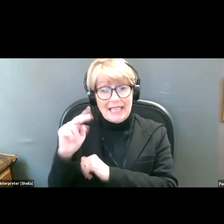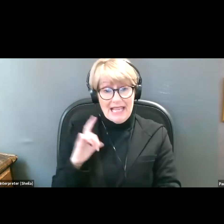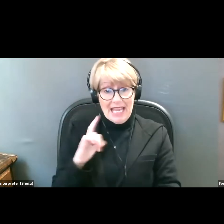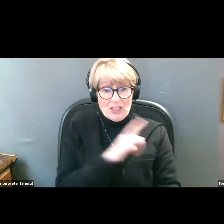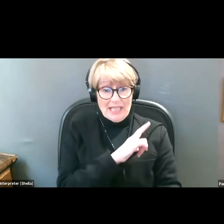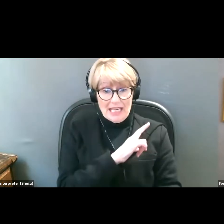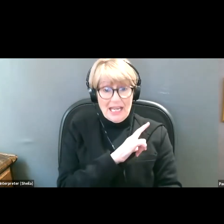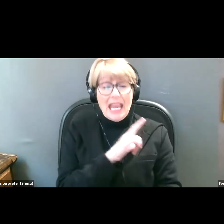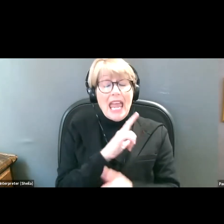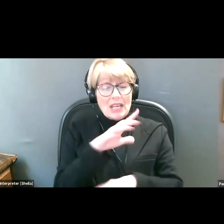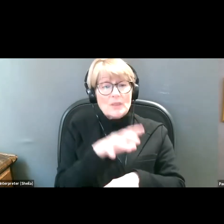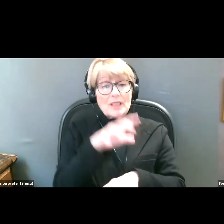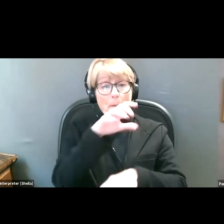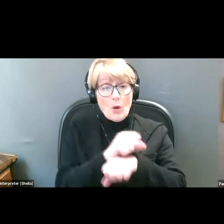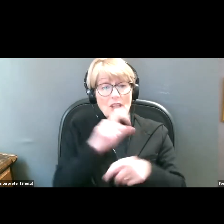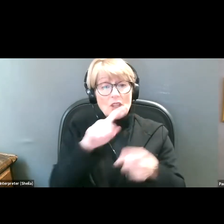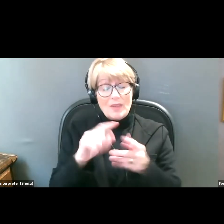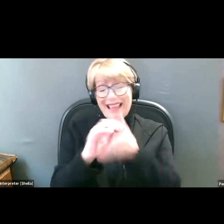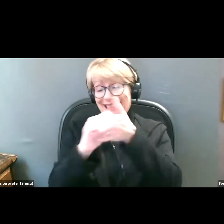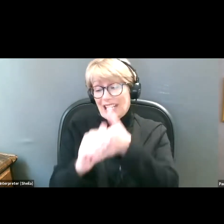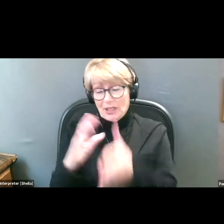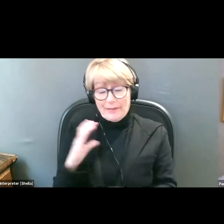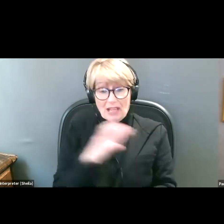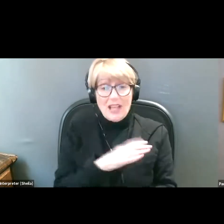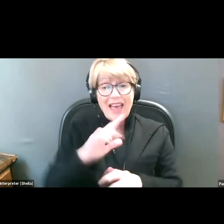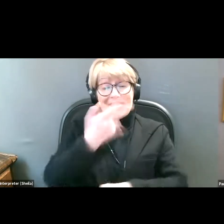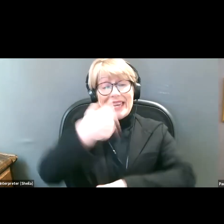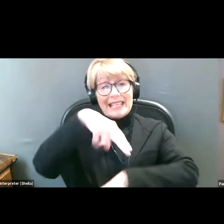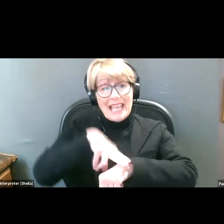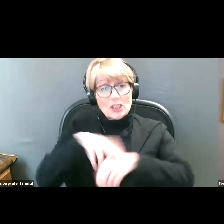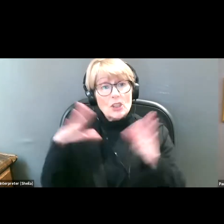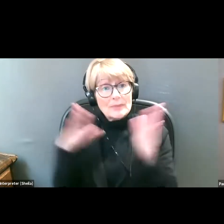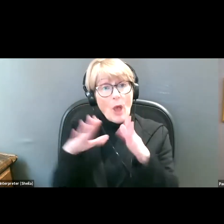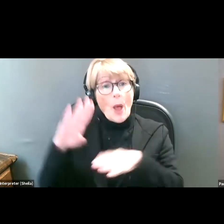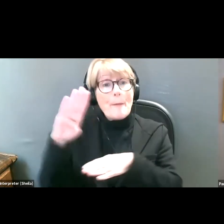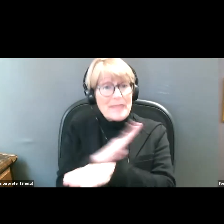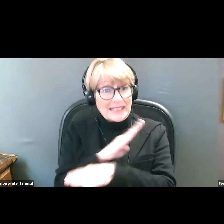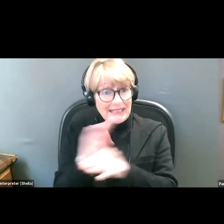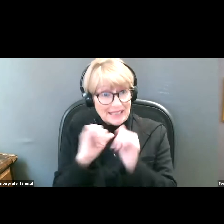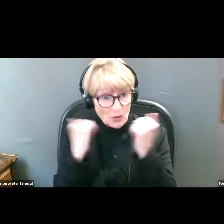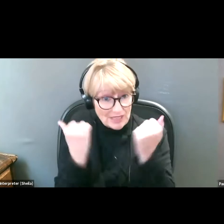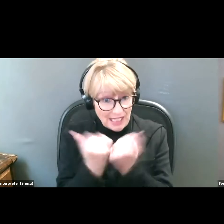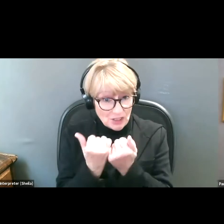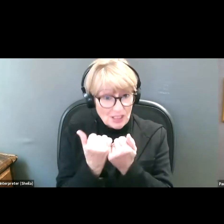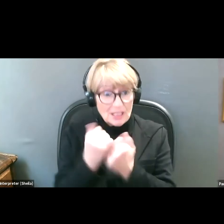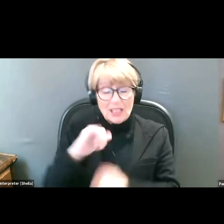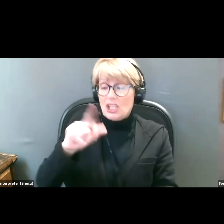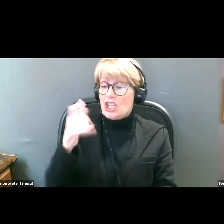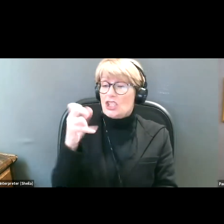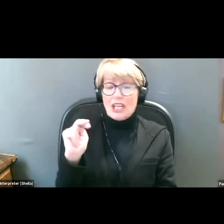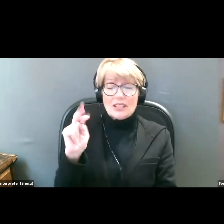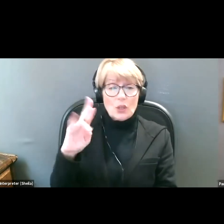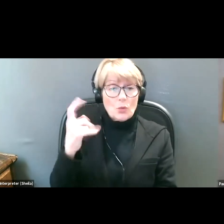appointment to the Leadership Council of the National Small Business Association. Jason Rode is the